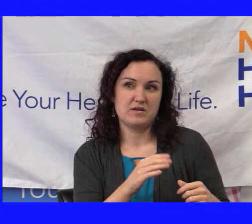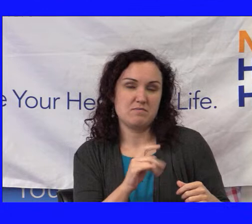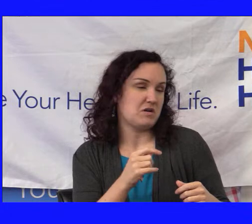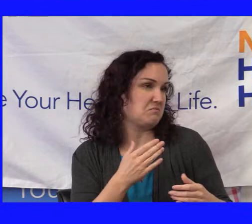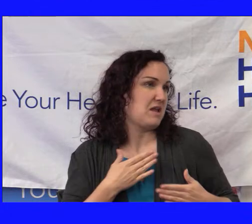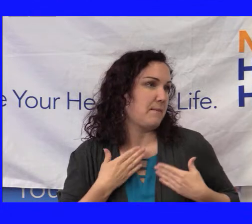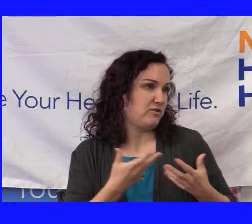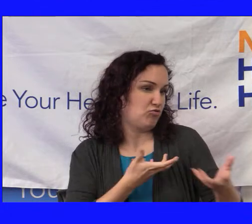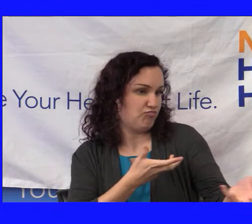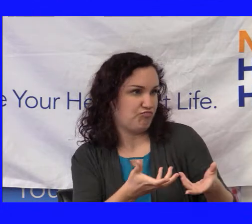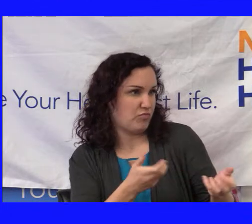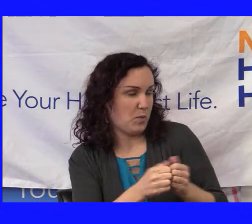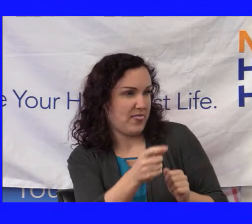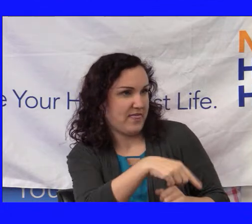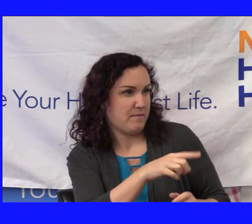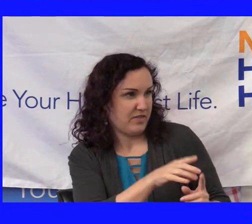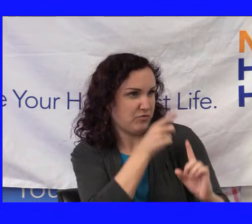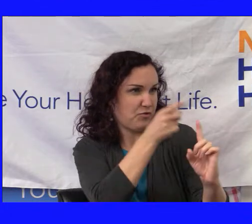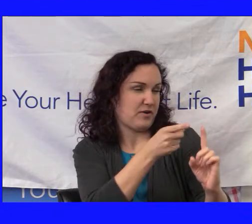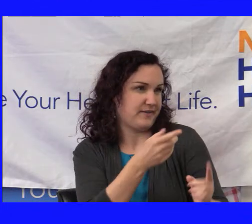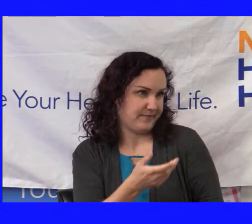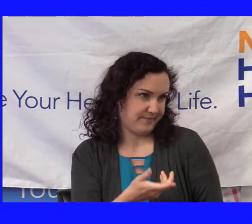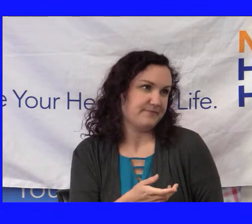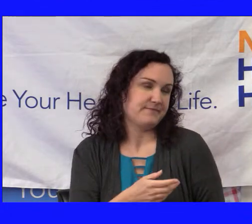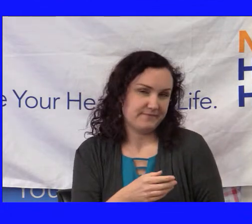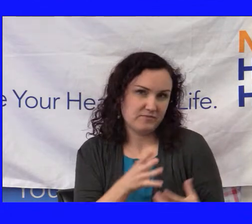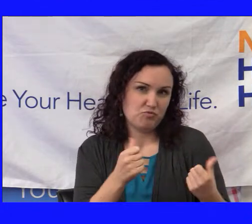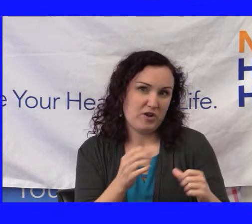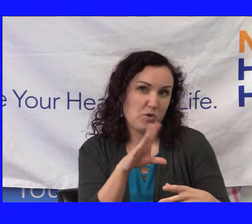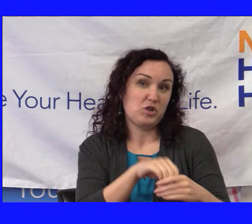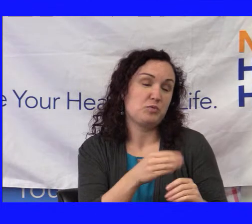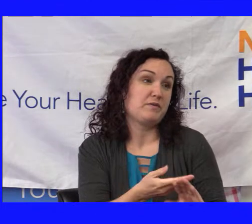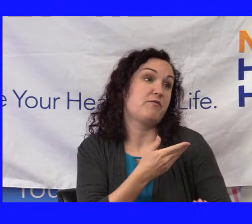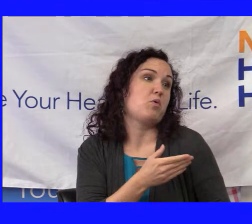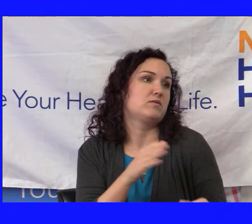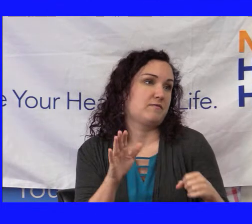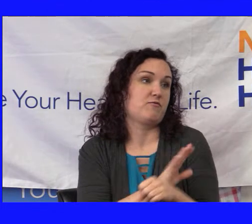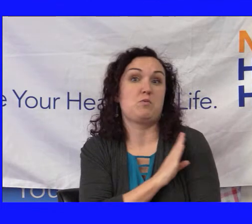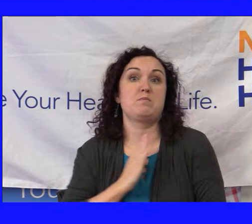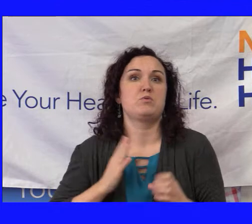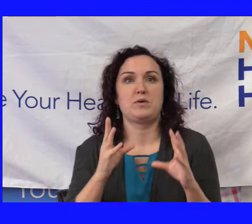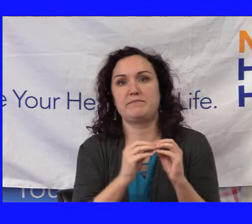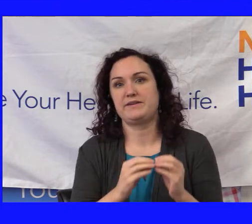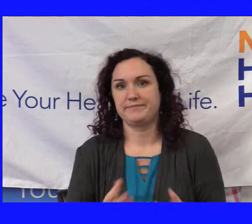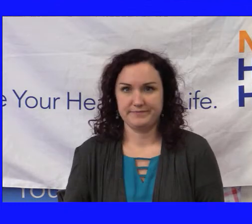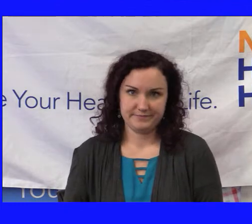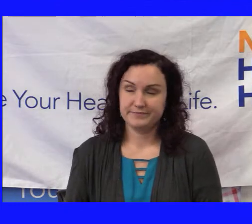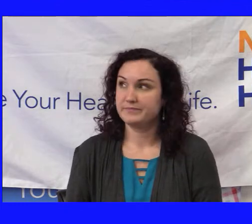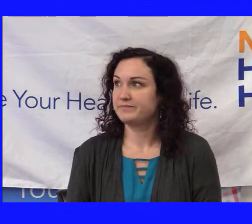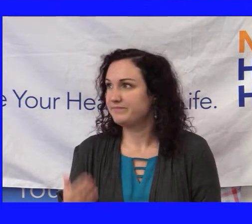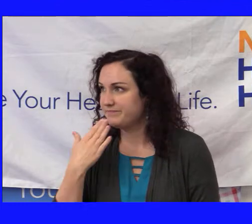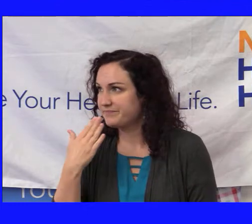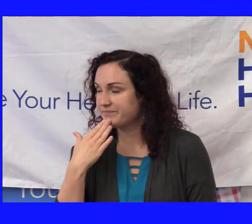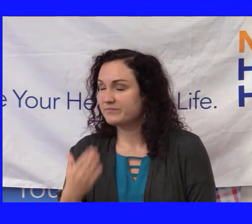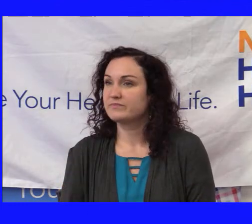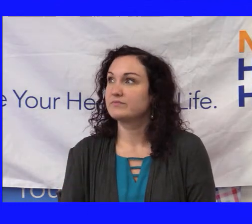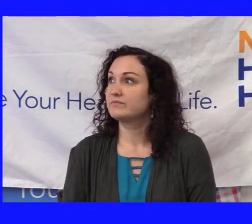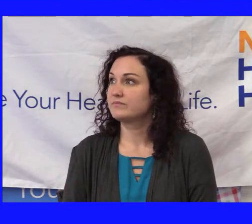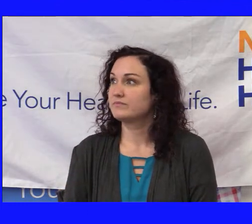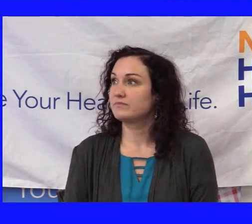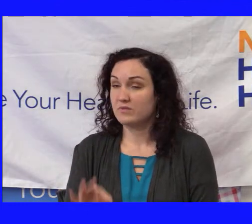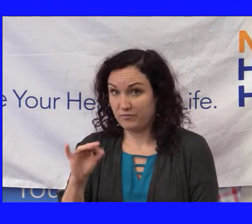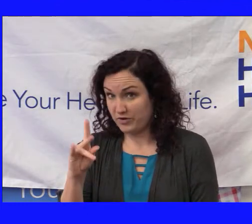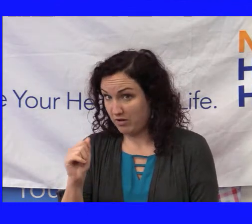but happy to work with them on what their target should be and try to include it before it's at the full board meeting. Okay, thank you. Frida, any